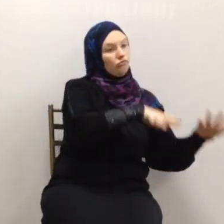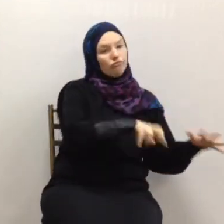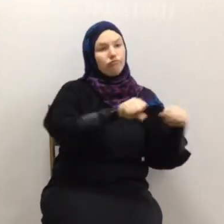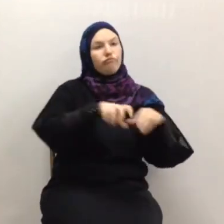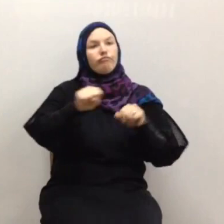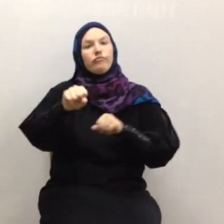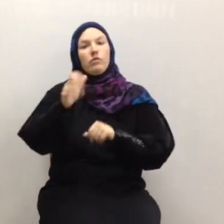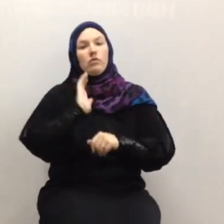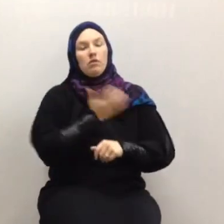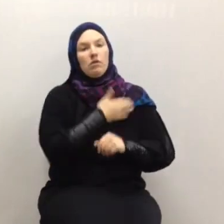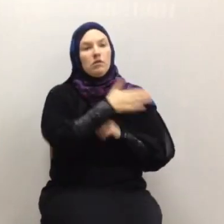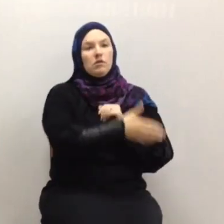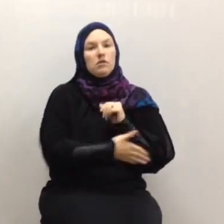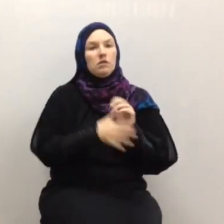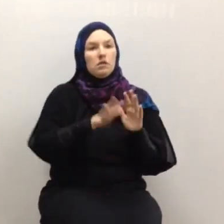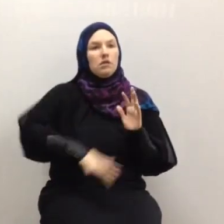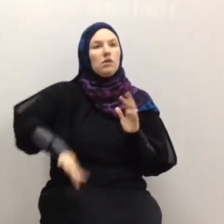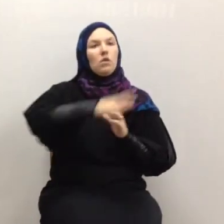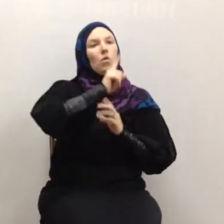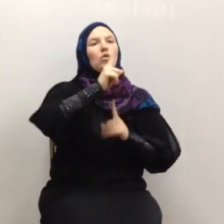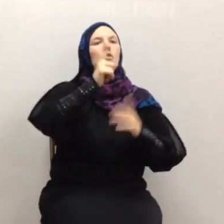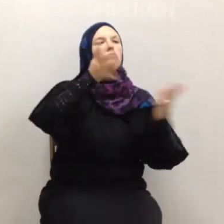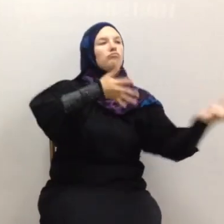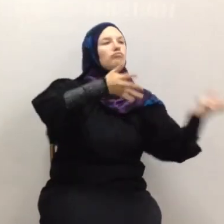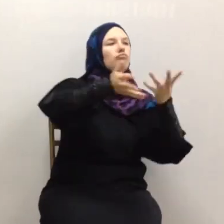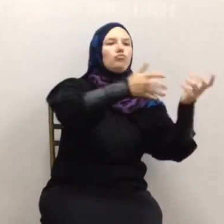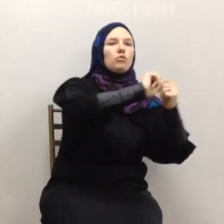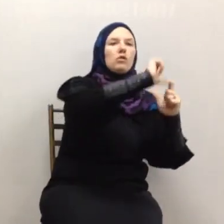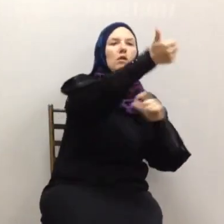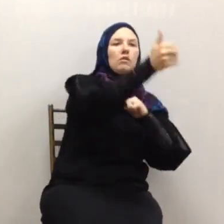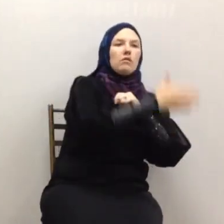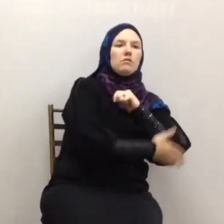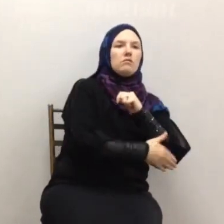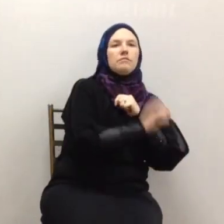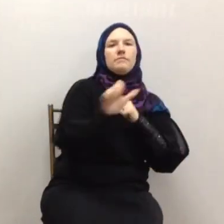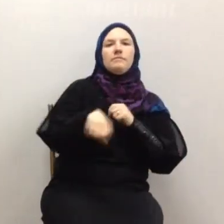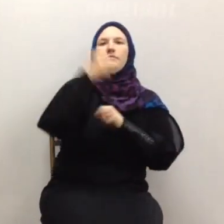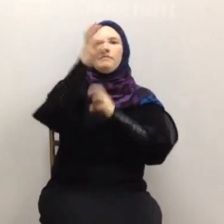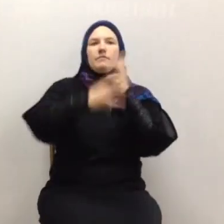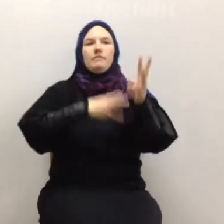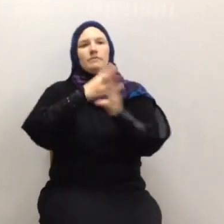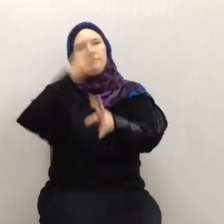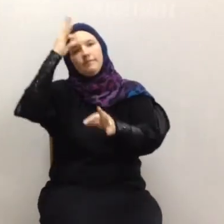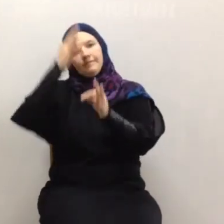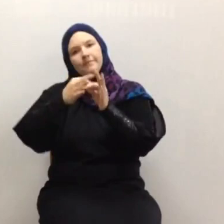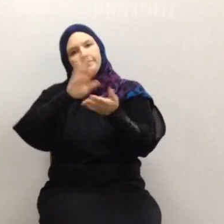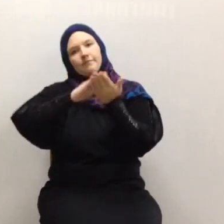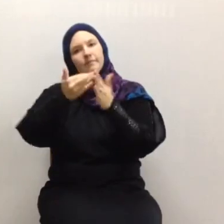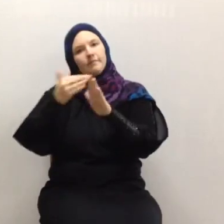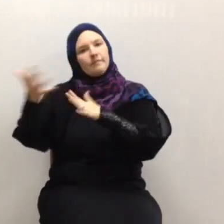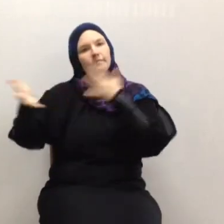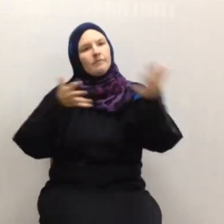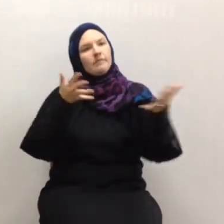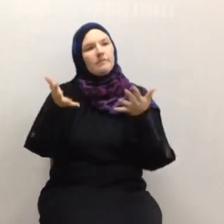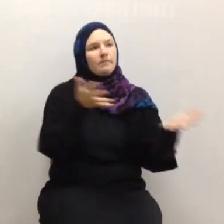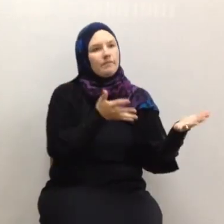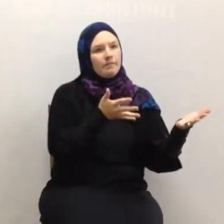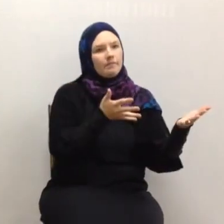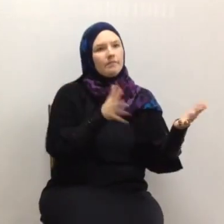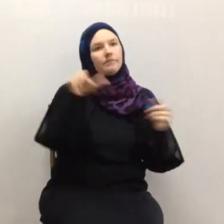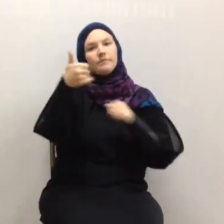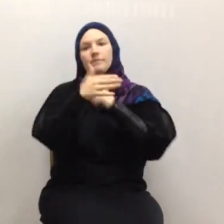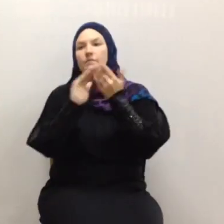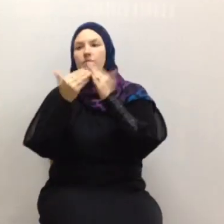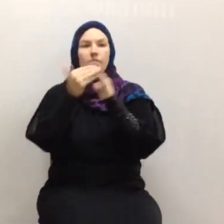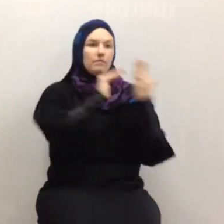other nations and other world faith communities. And we borrow more than we